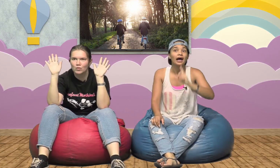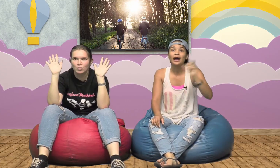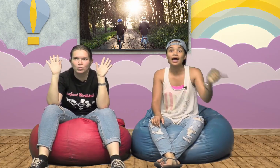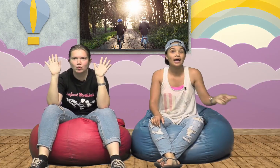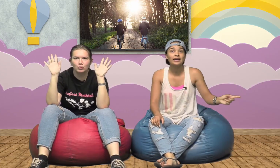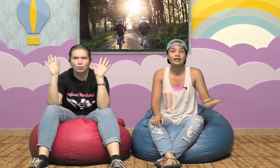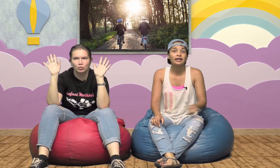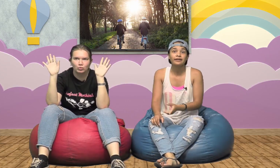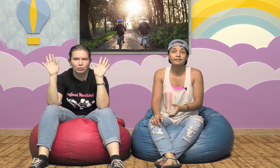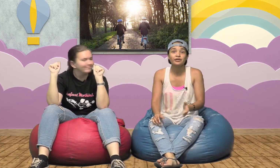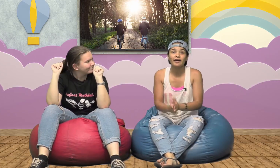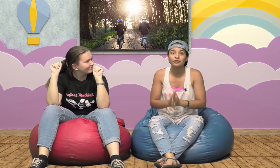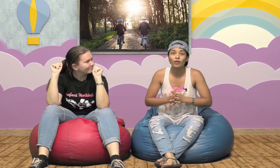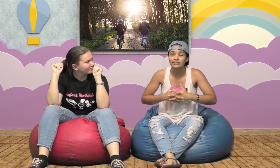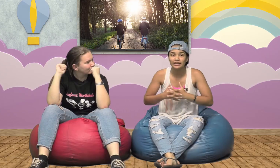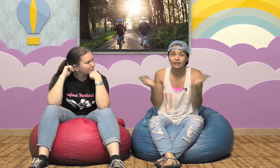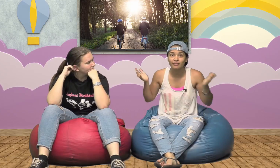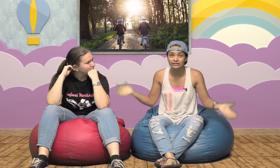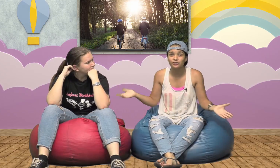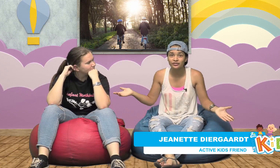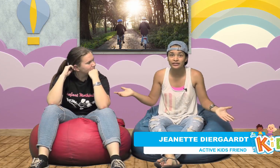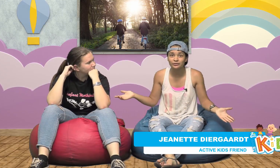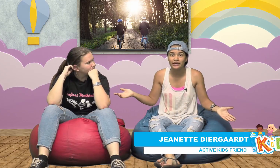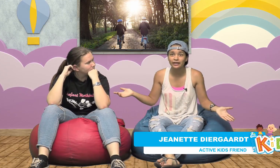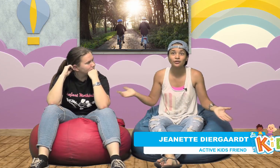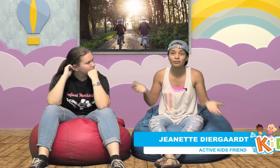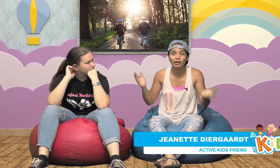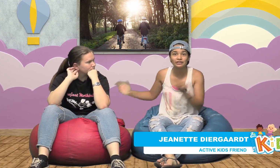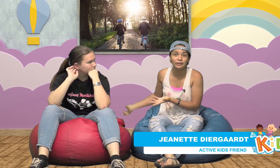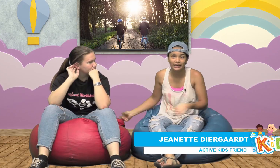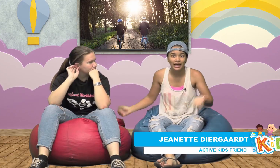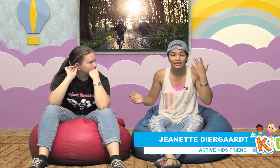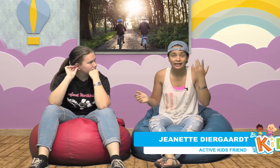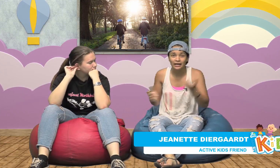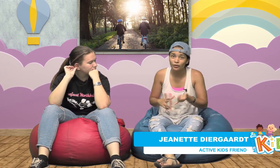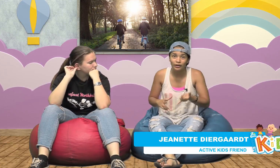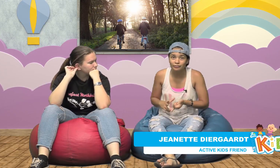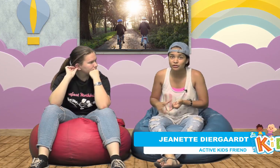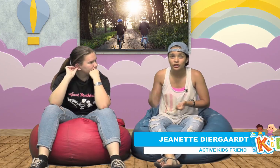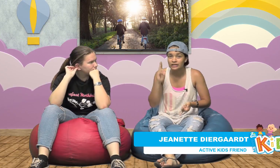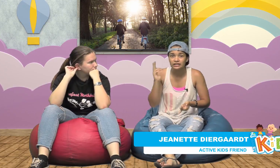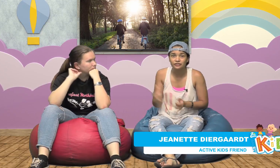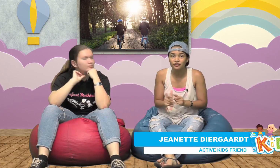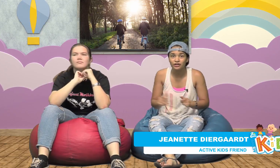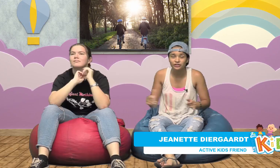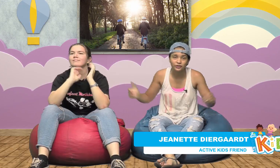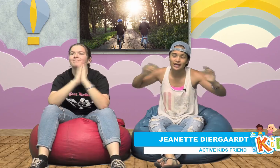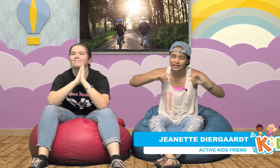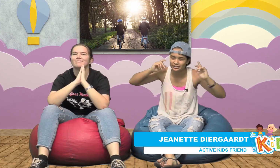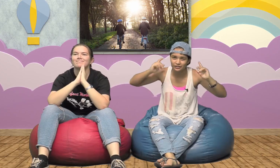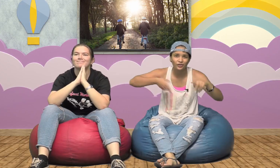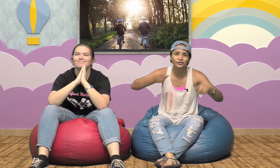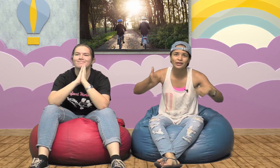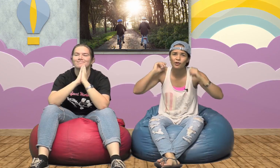oneup2.com. And if you haven't watched any of our shows for this week yet or the past week, then go on OneUp2, search for our